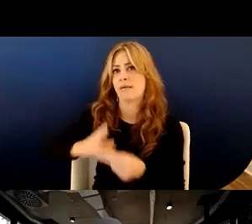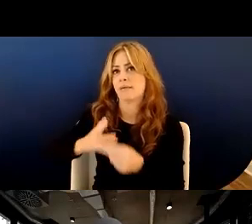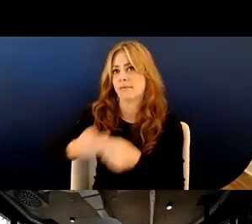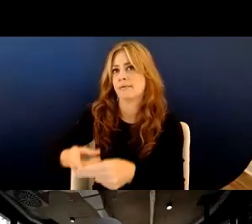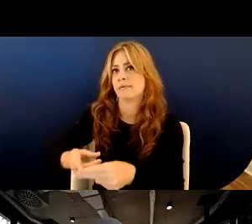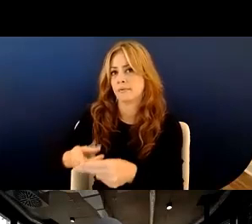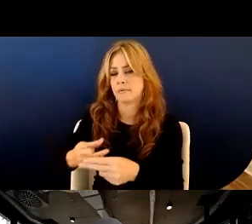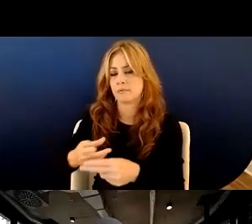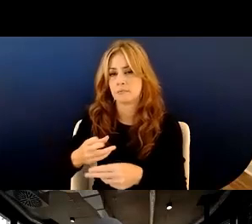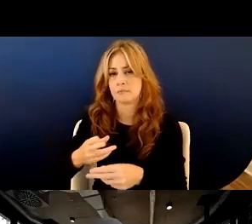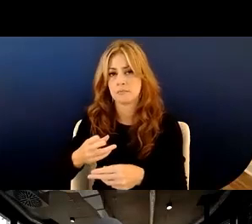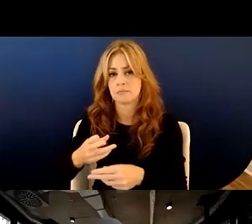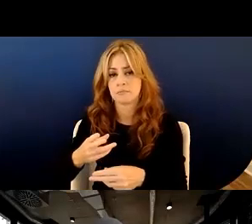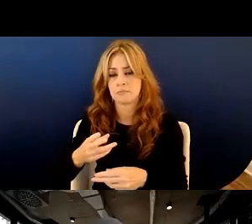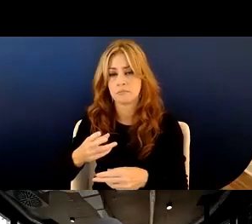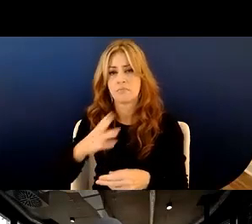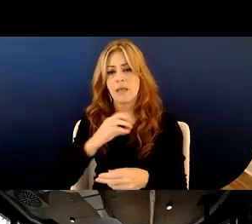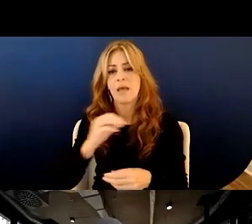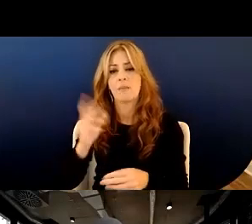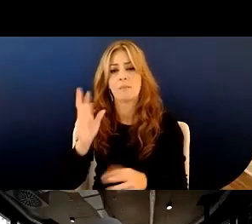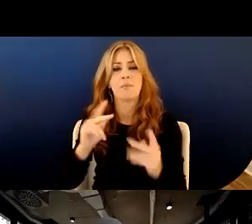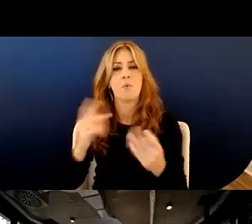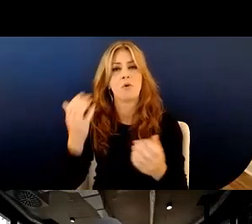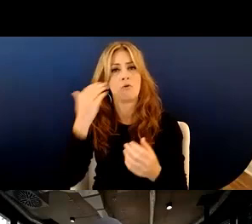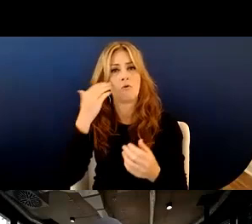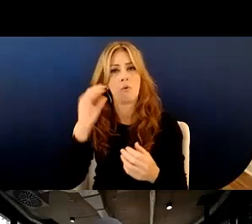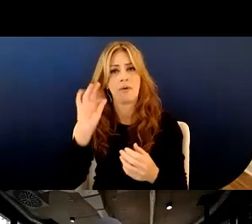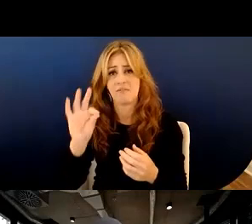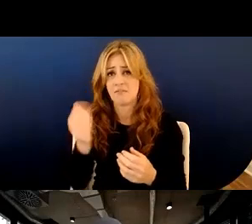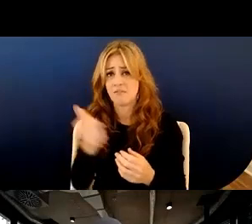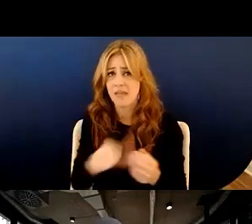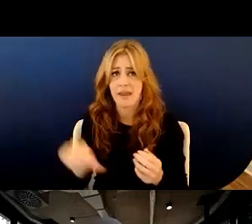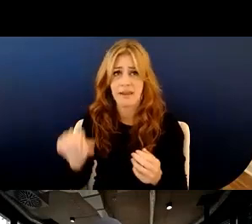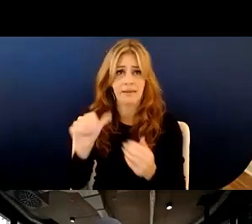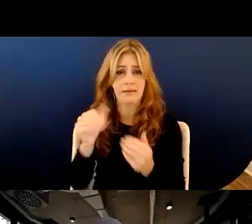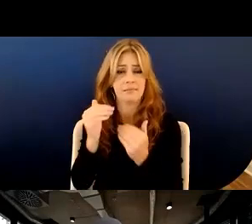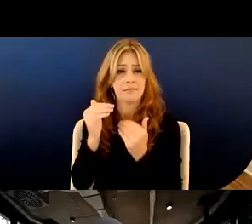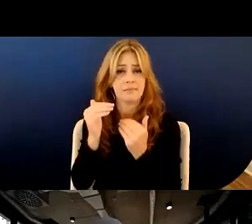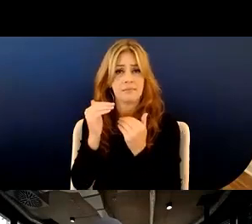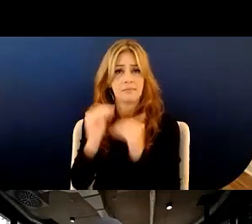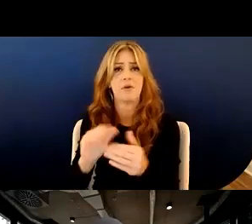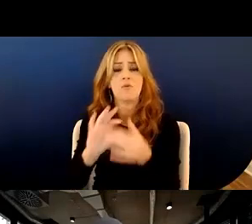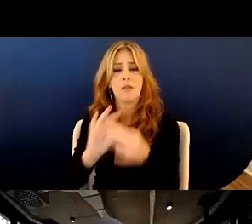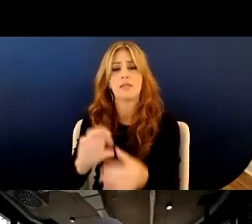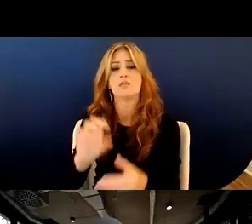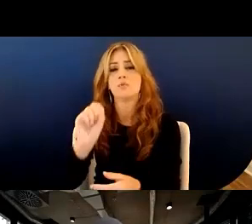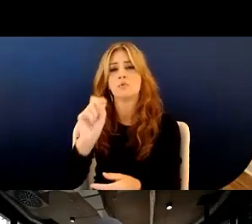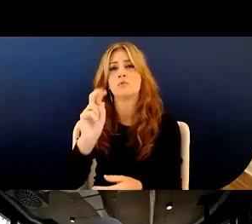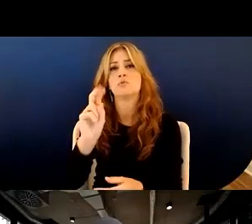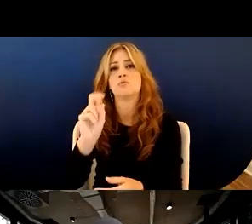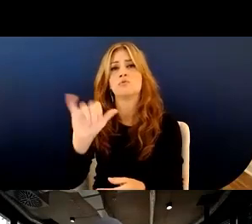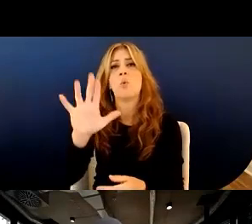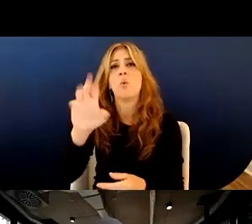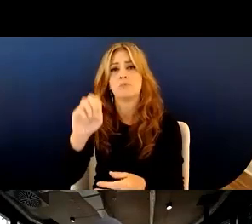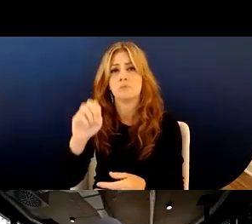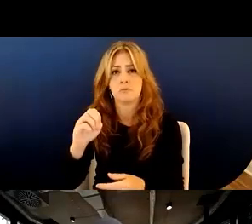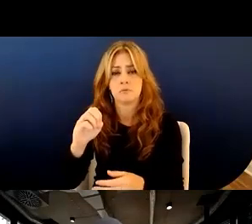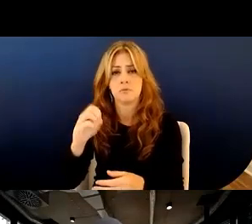and wanted to know if there are any restrictions as far as source of images used.